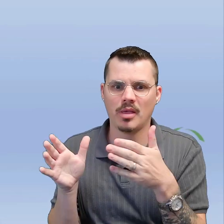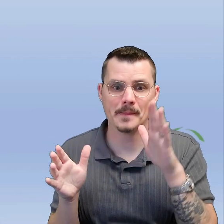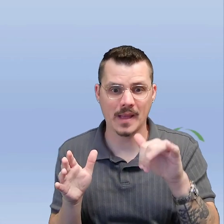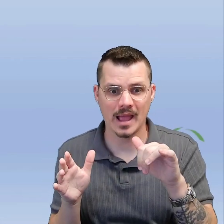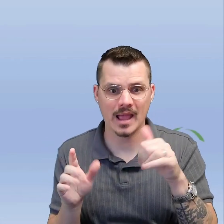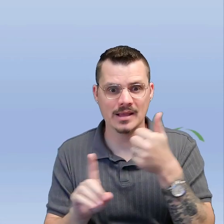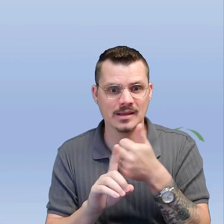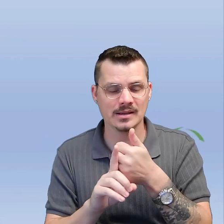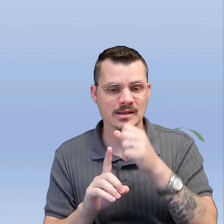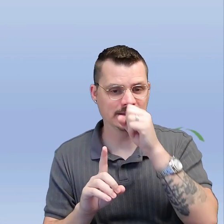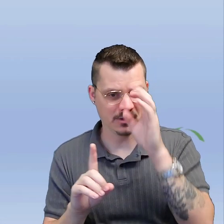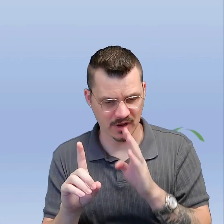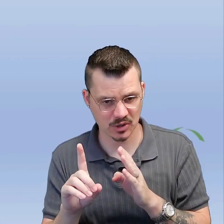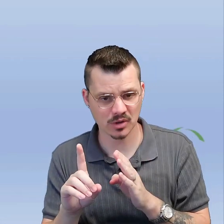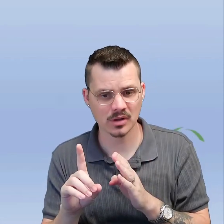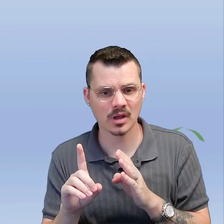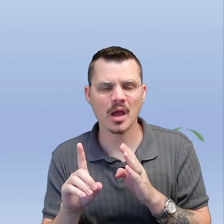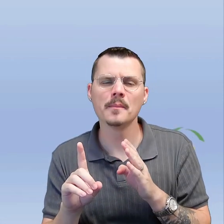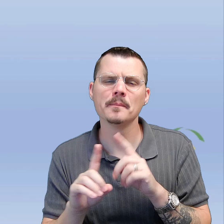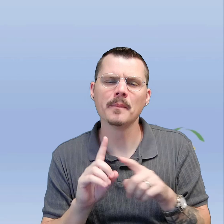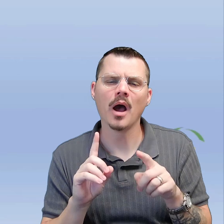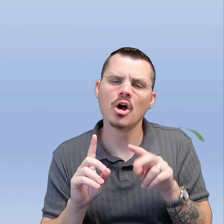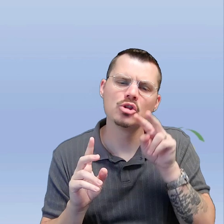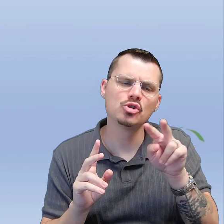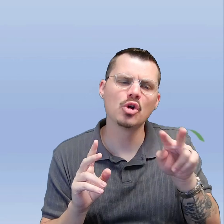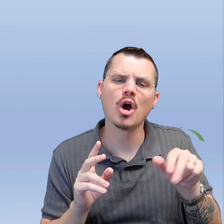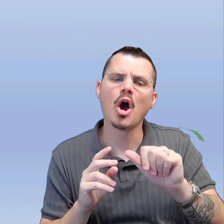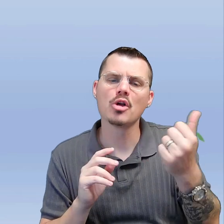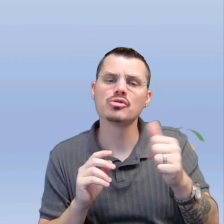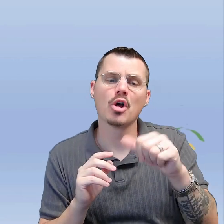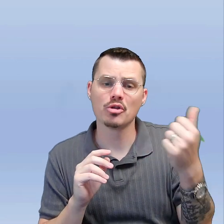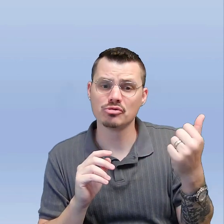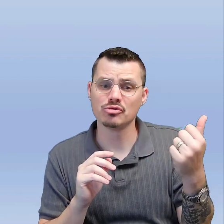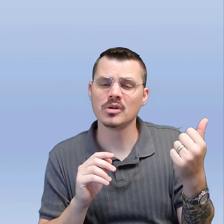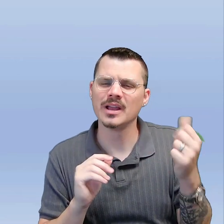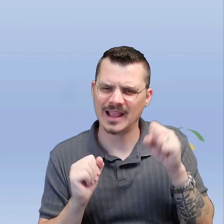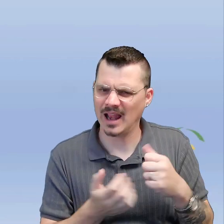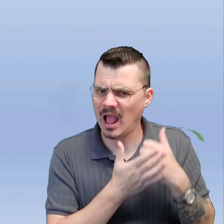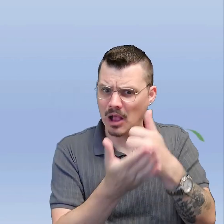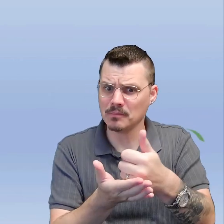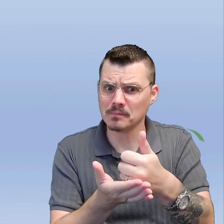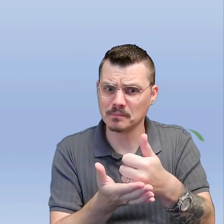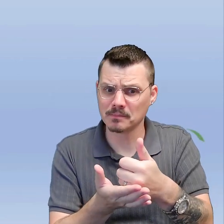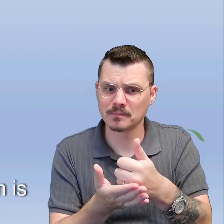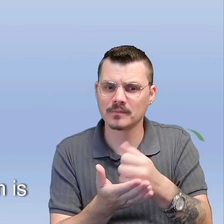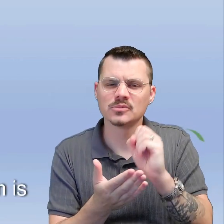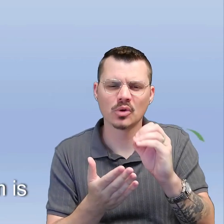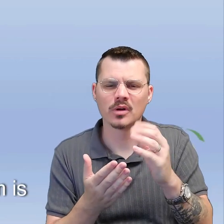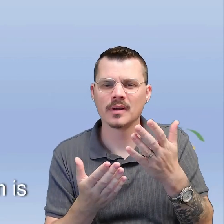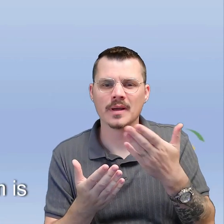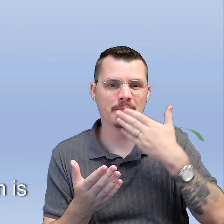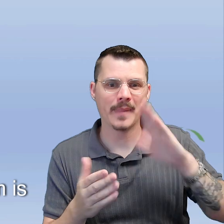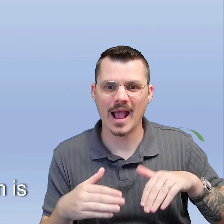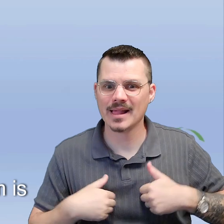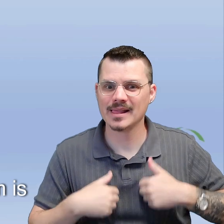by schizophrenia and look for the other stuff can really help a person. So